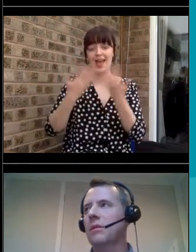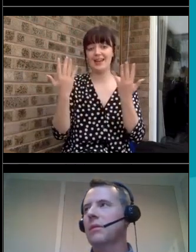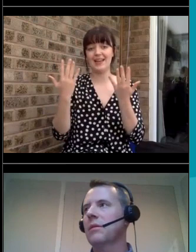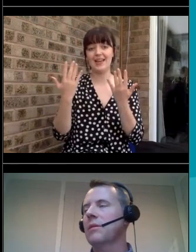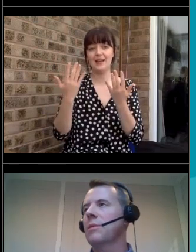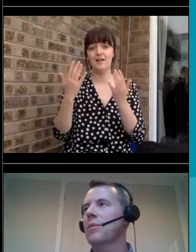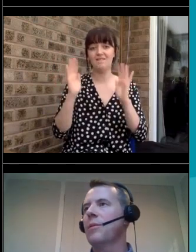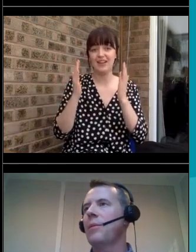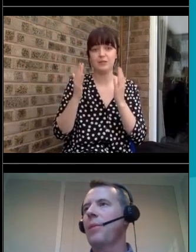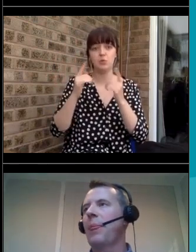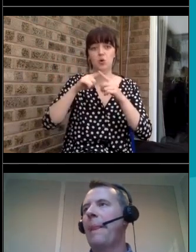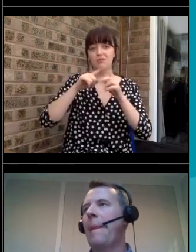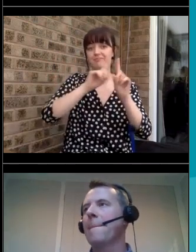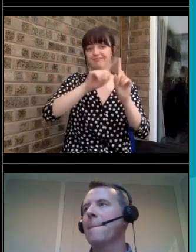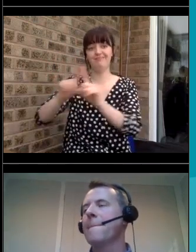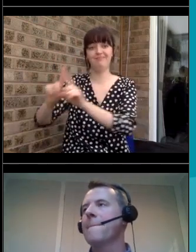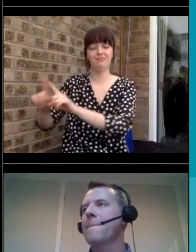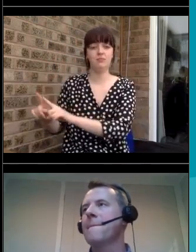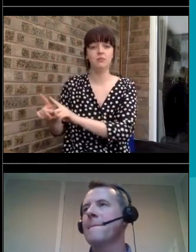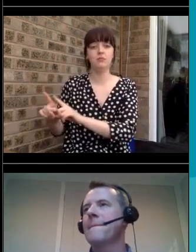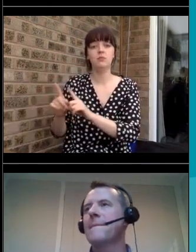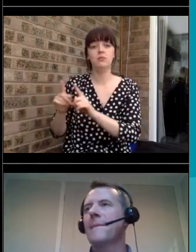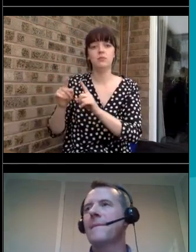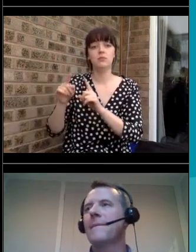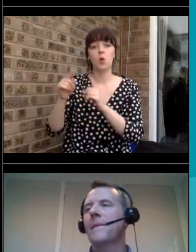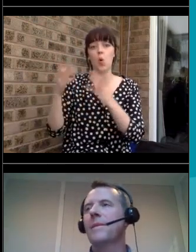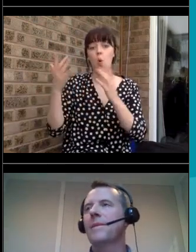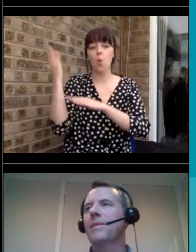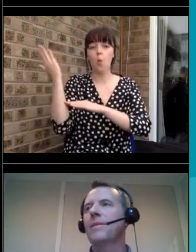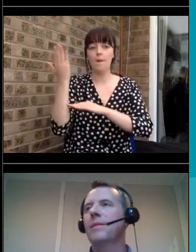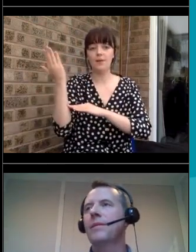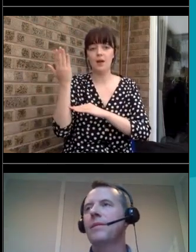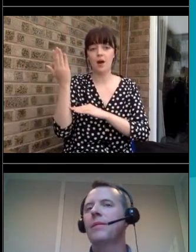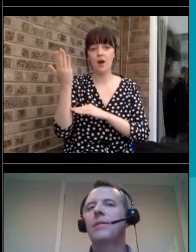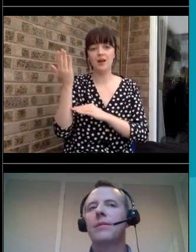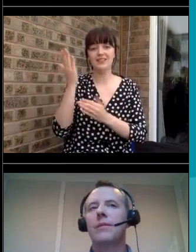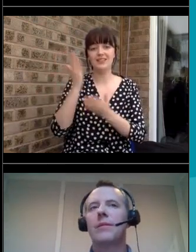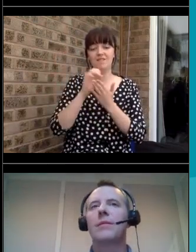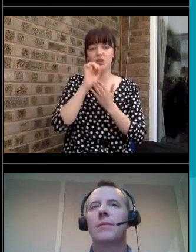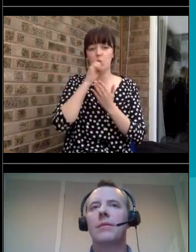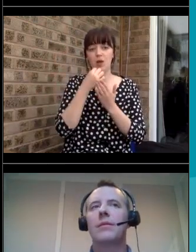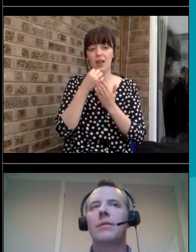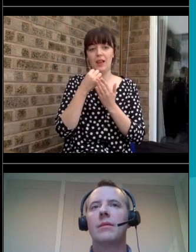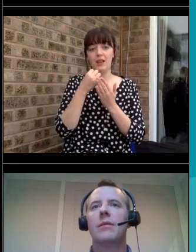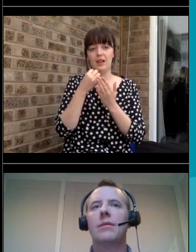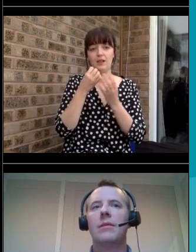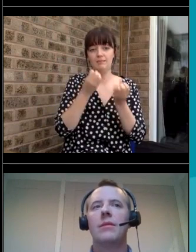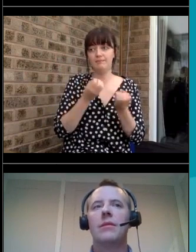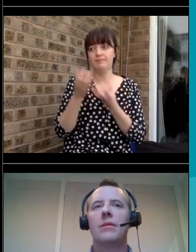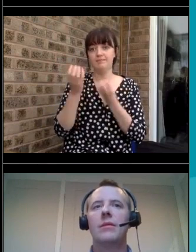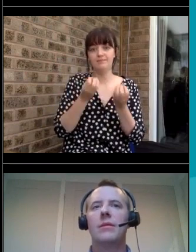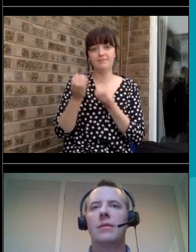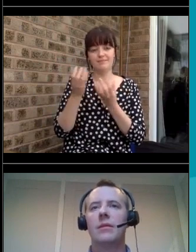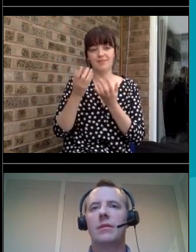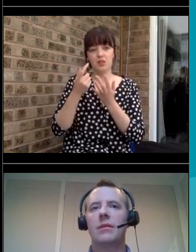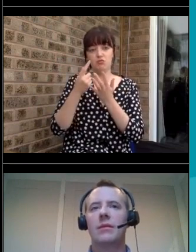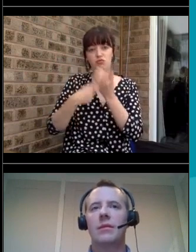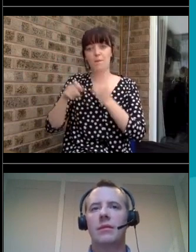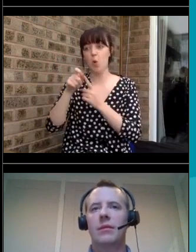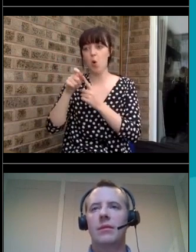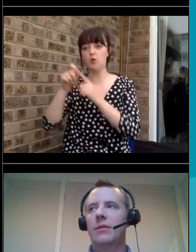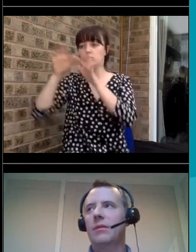platforms available throughout the consultation period or in the webinar definitely will feed through into the consultation report. So I